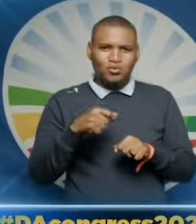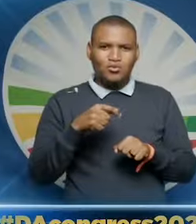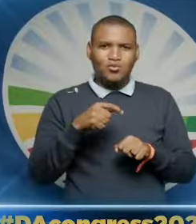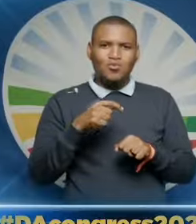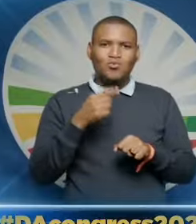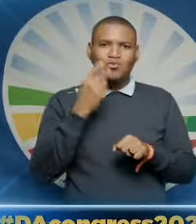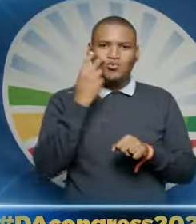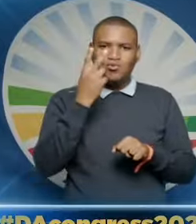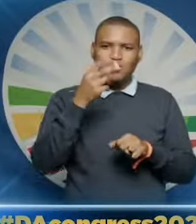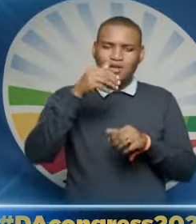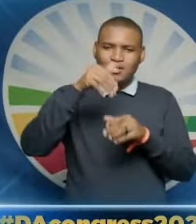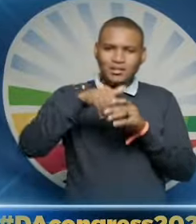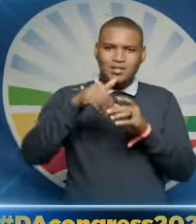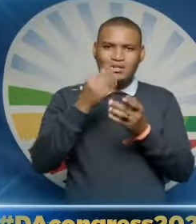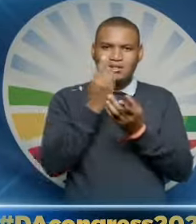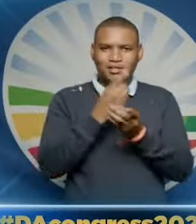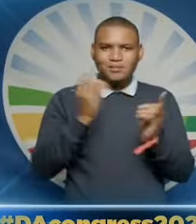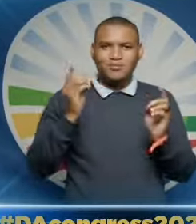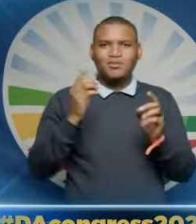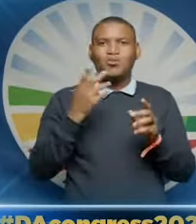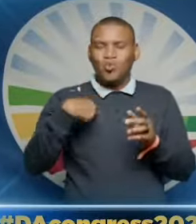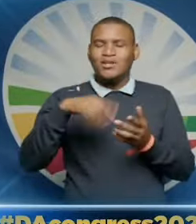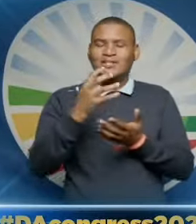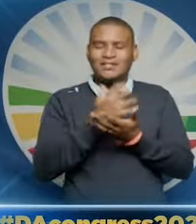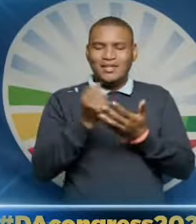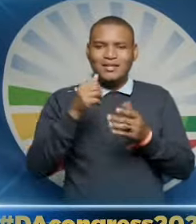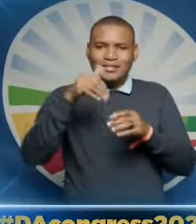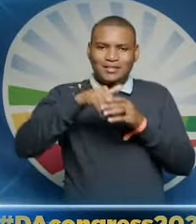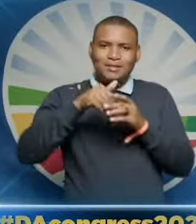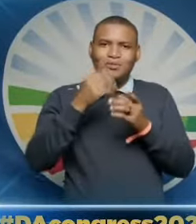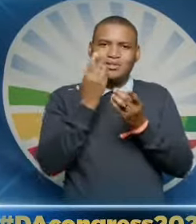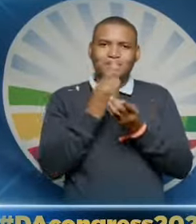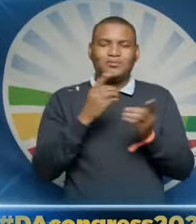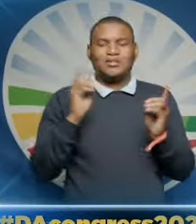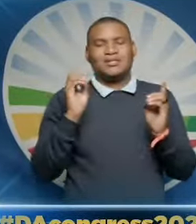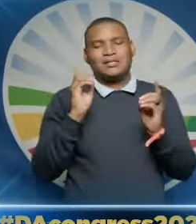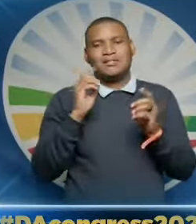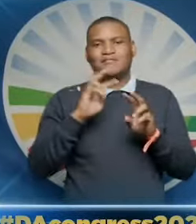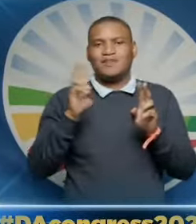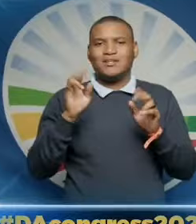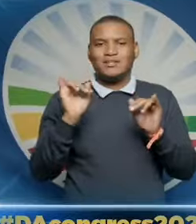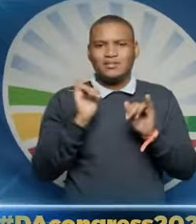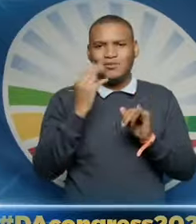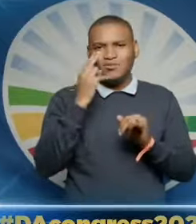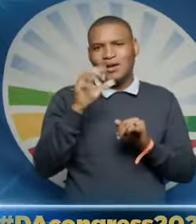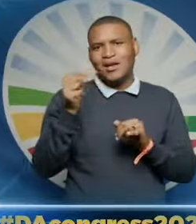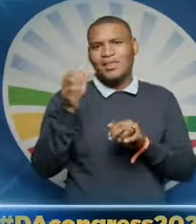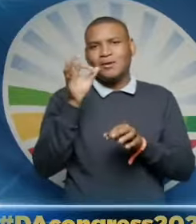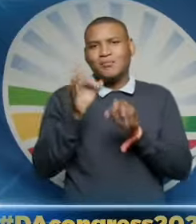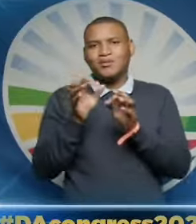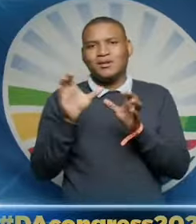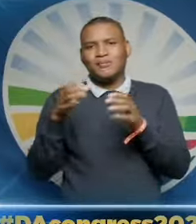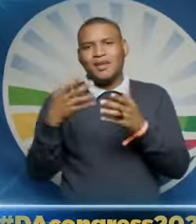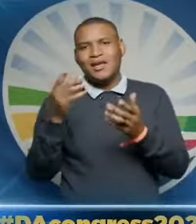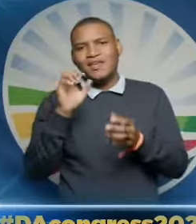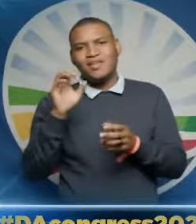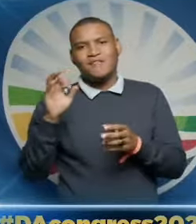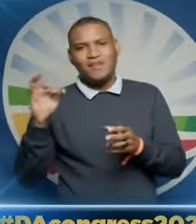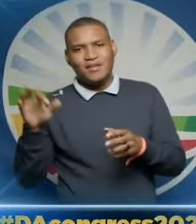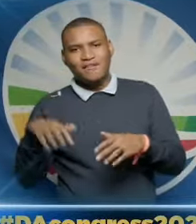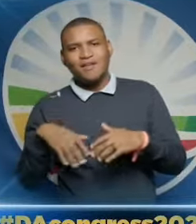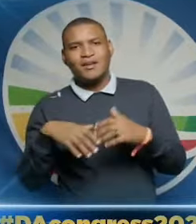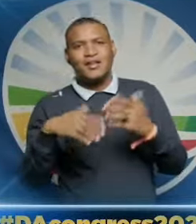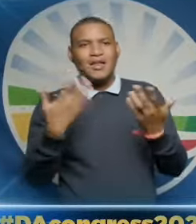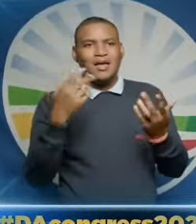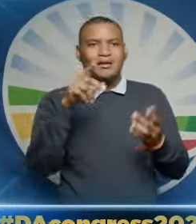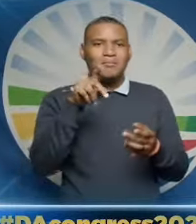take internal democracy very, very seriously. If you look at political parties in the rest of the country, like the EFF, like the